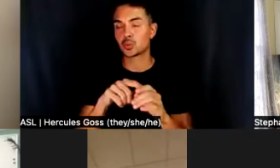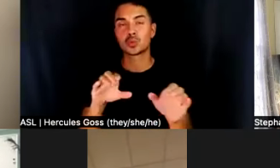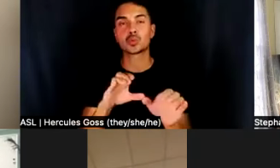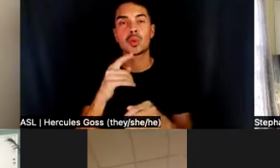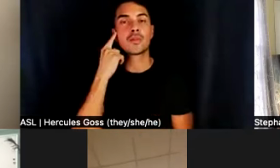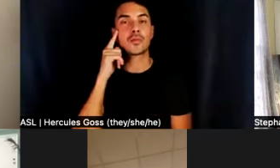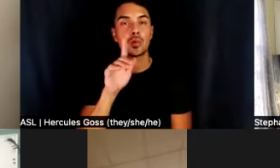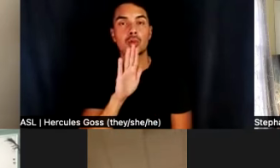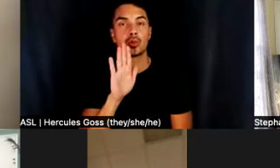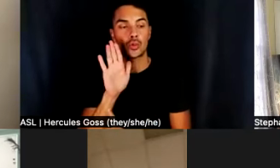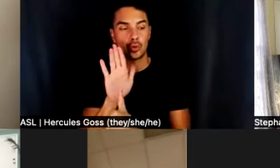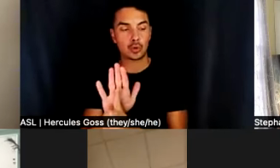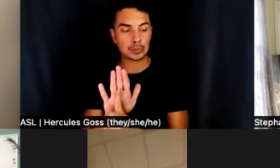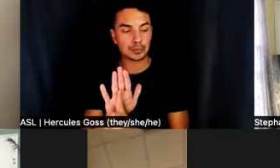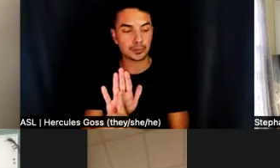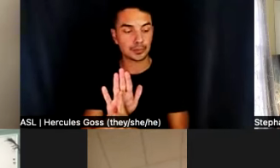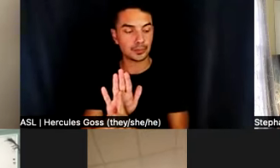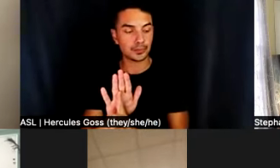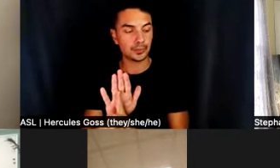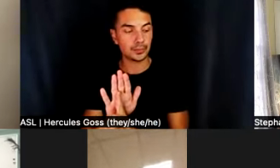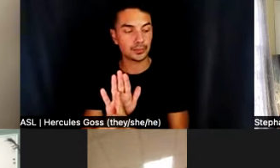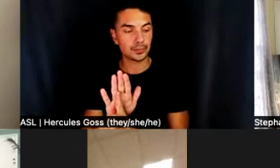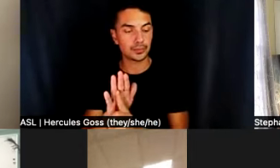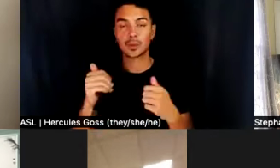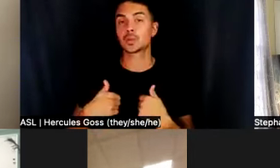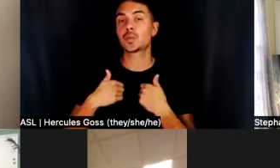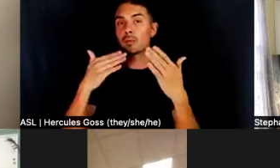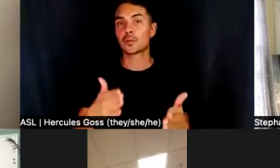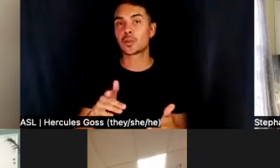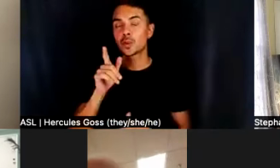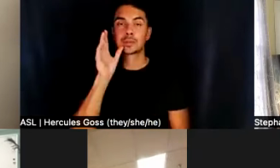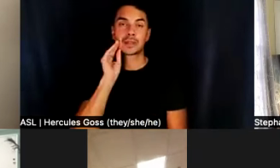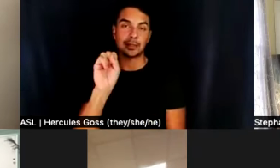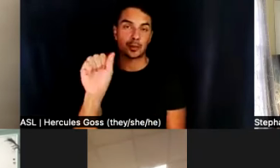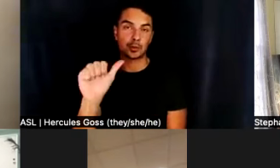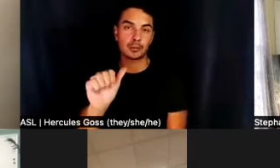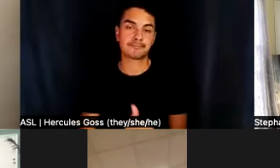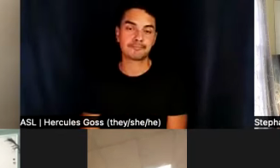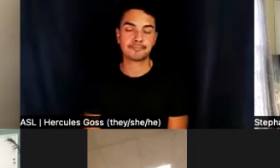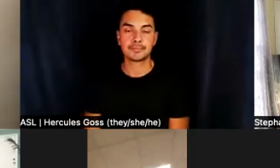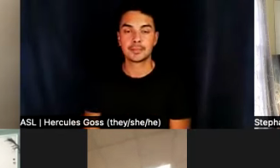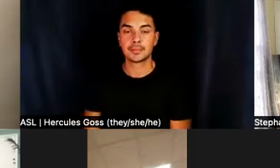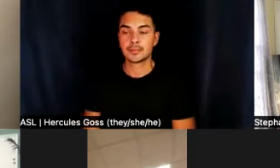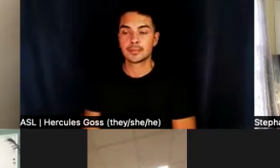for the survivor of sexual assault.